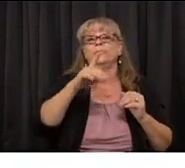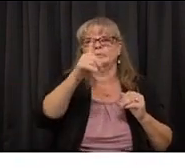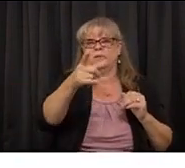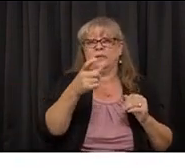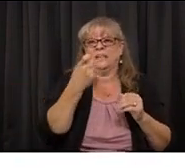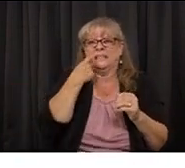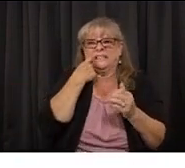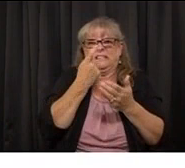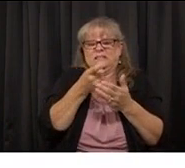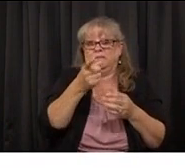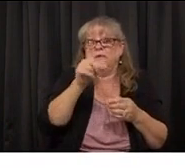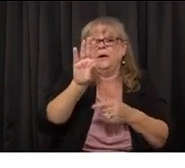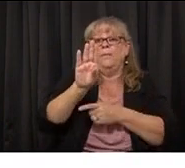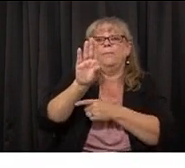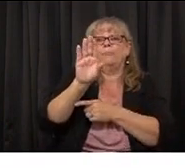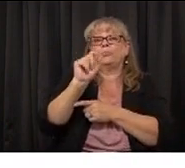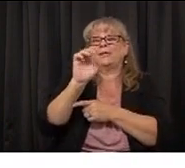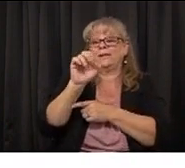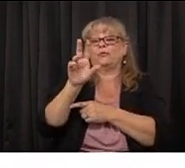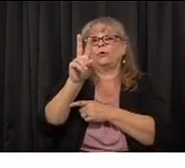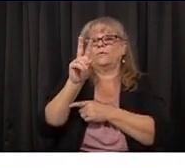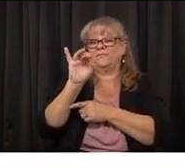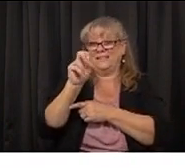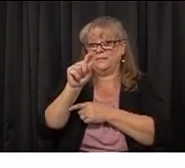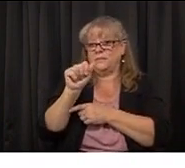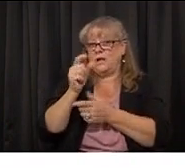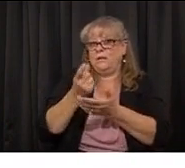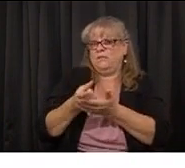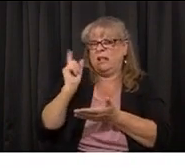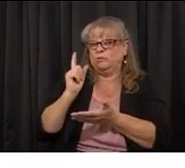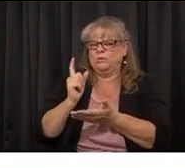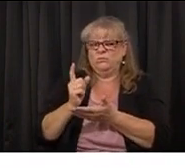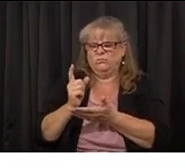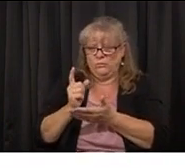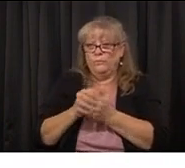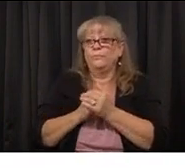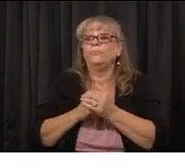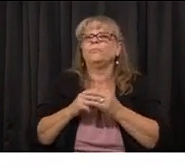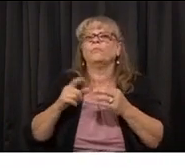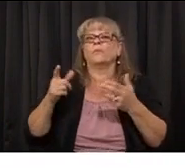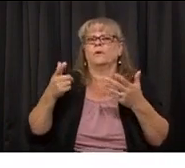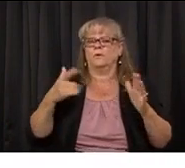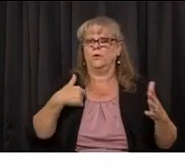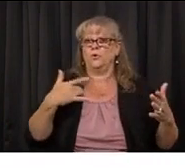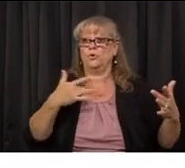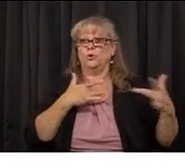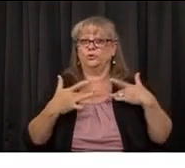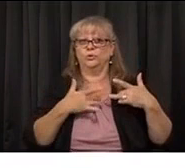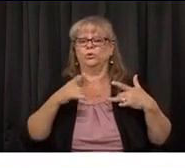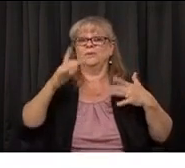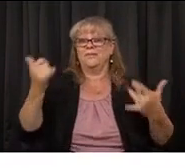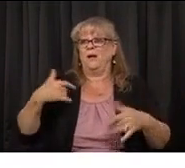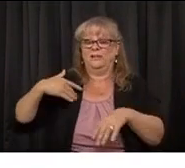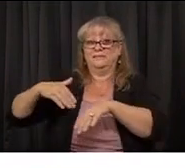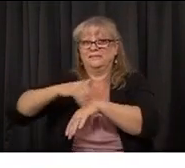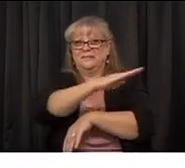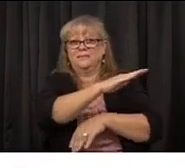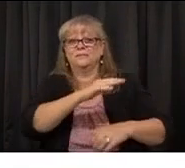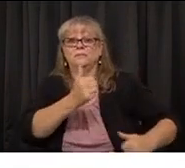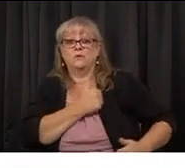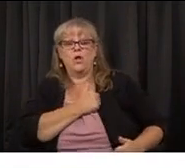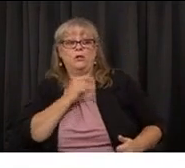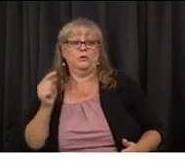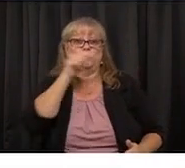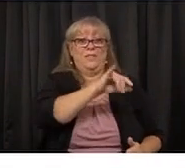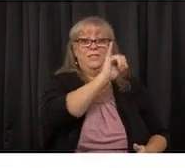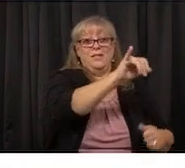continue to make sure the federal government extends the National Guard. They're currently through August. We will need their efforts in this pandemic, and